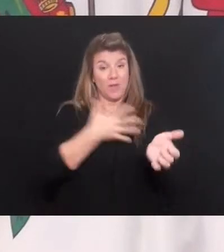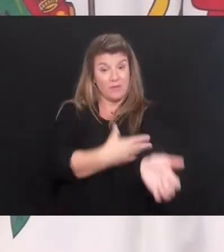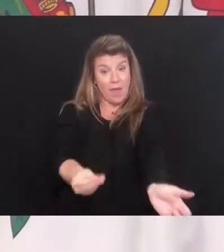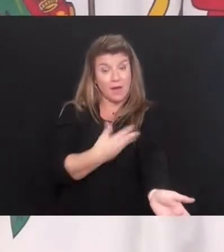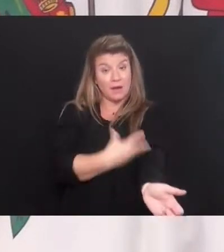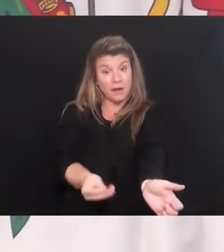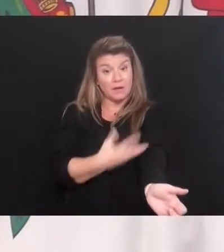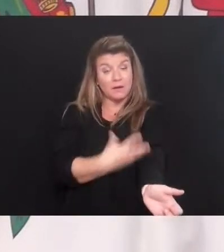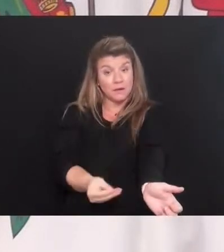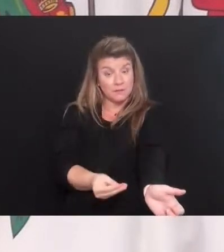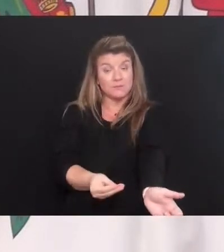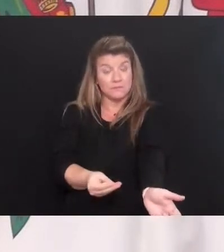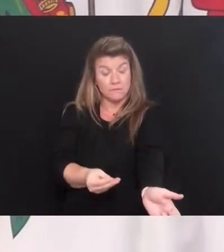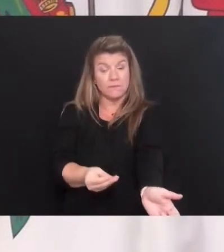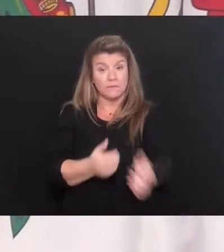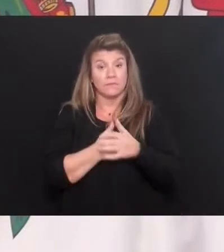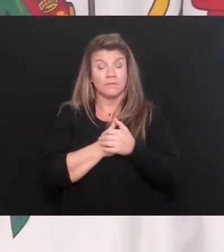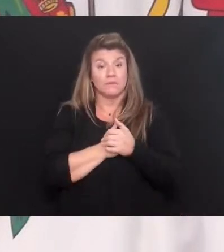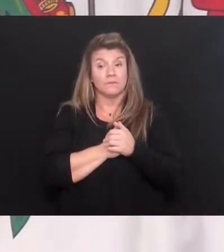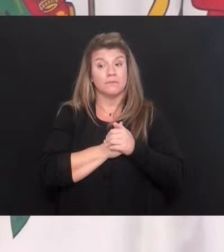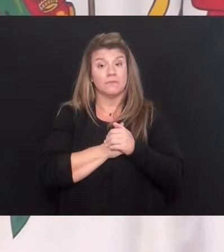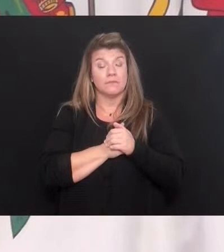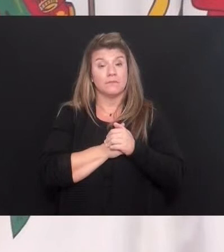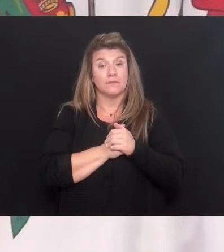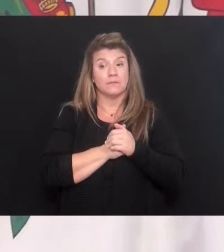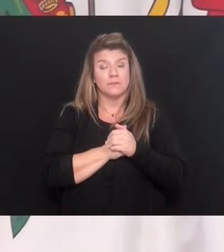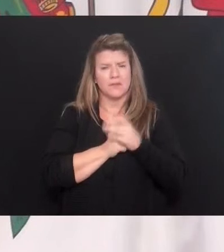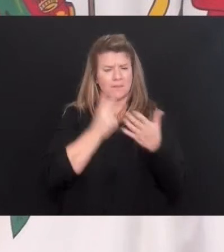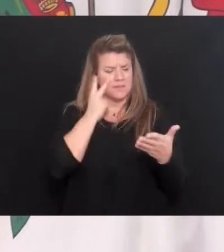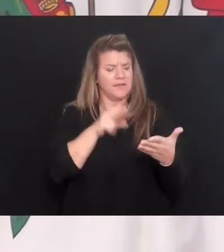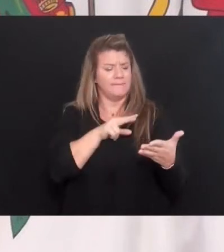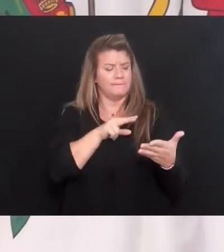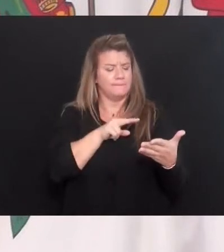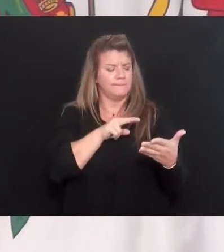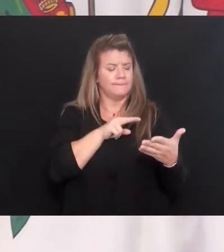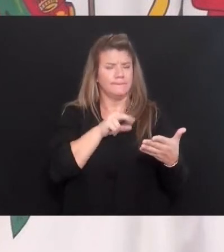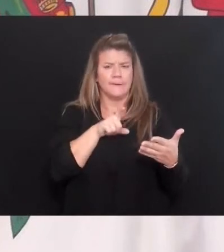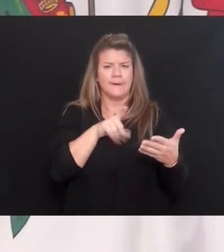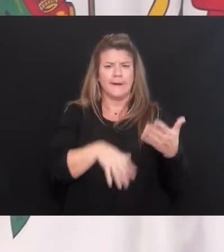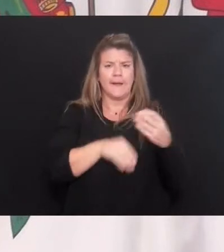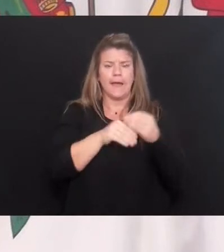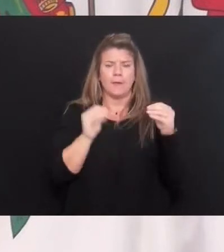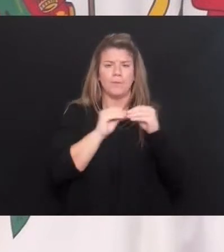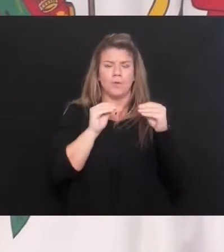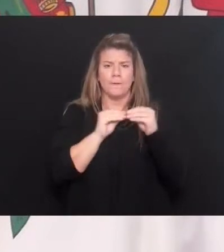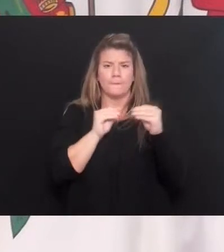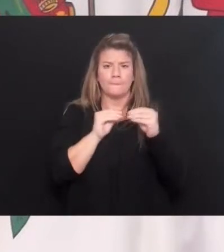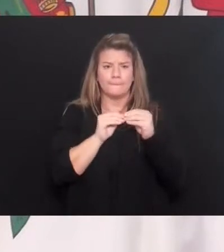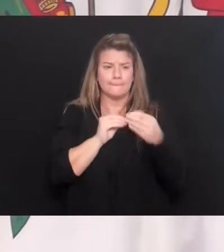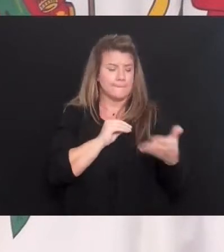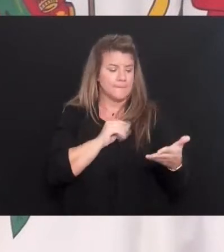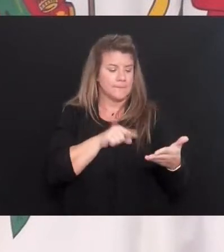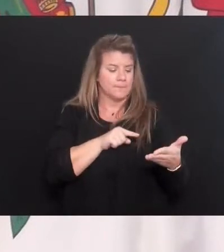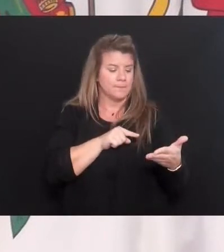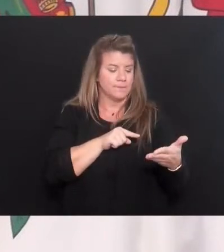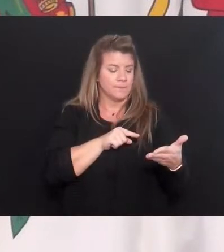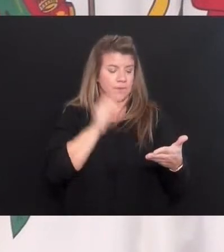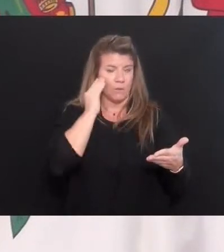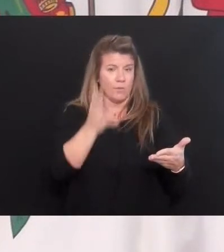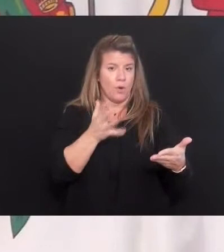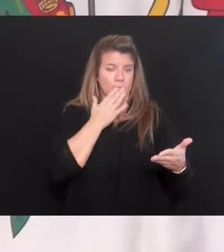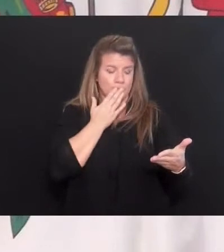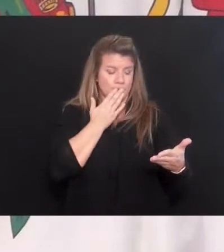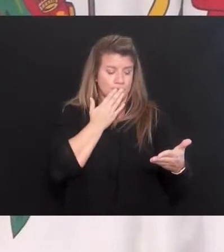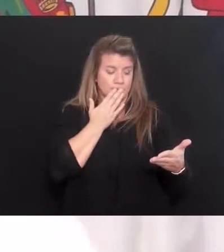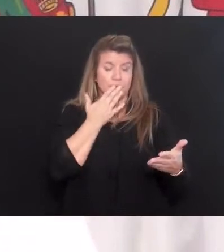blood. And let me see if there's anything else here that I've got to report to you.